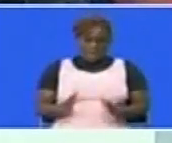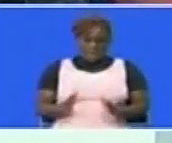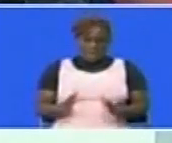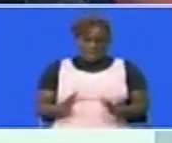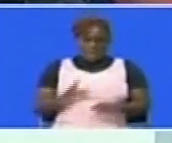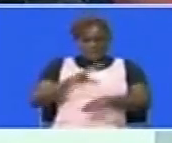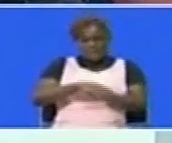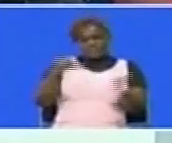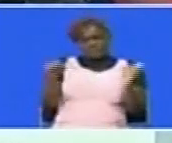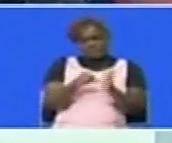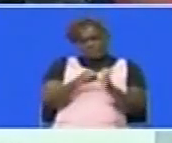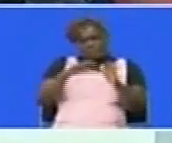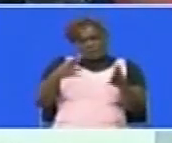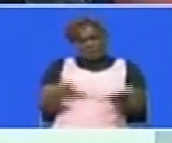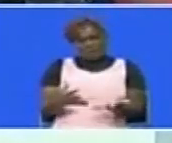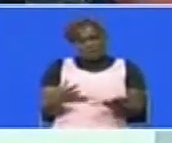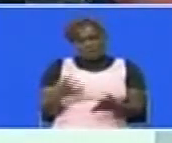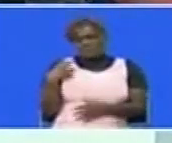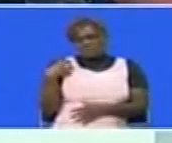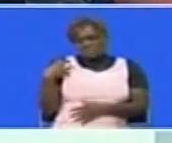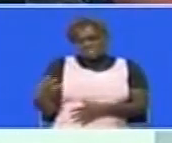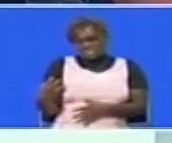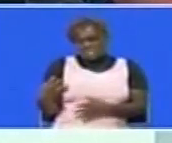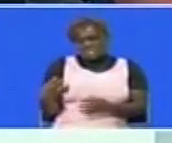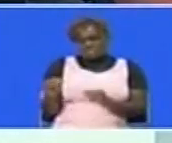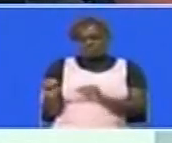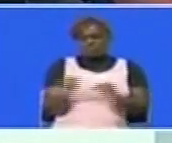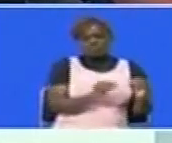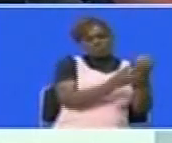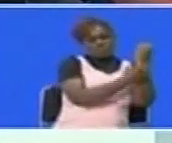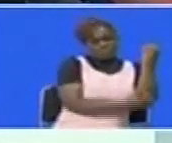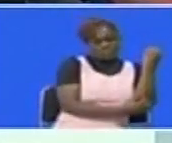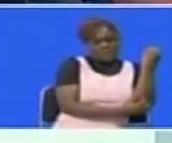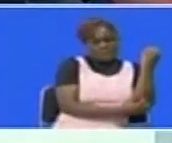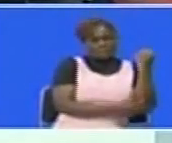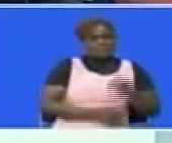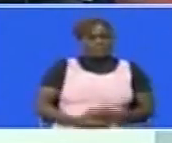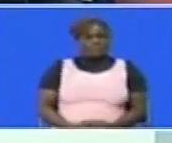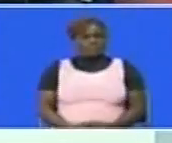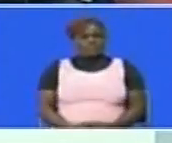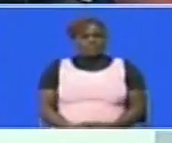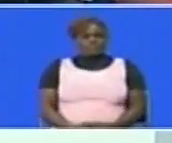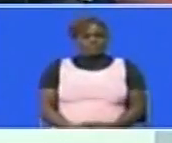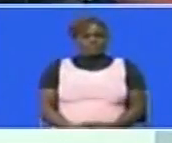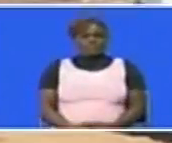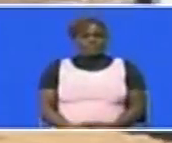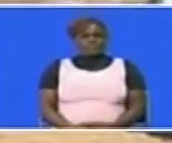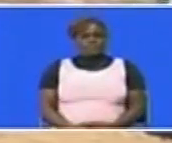in what could be termed as a case of riches to rags story. Elvis Kosgey reports.